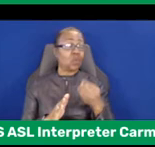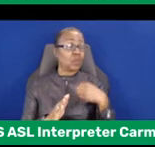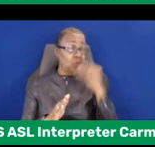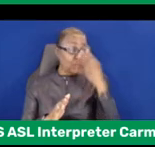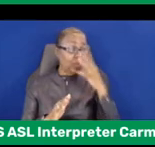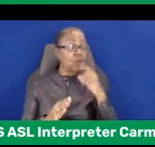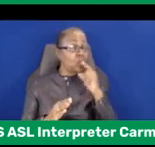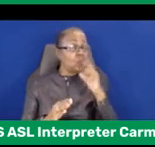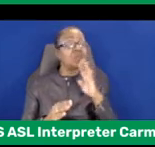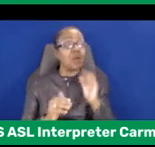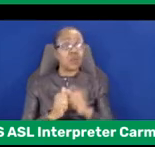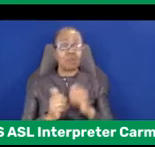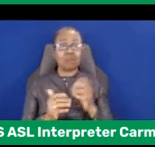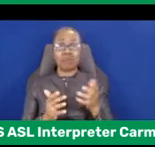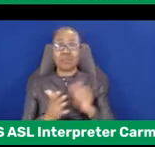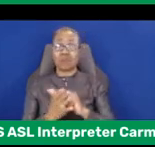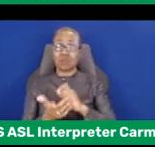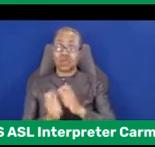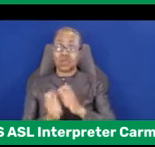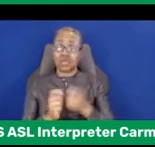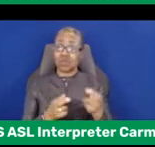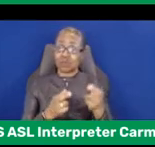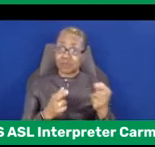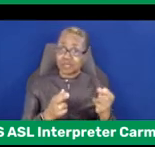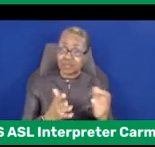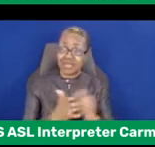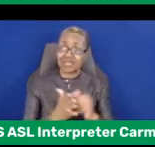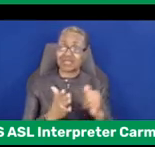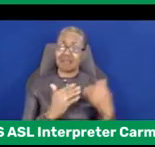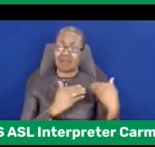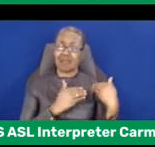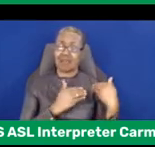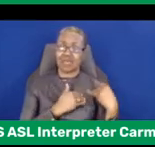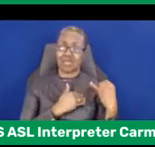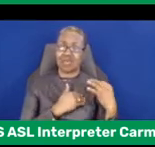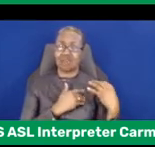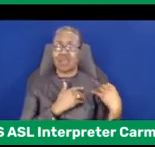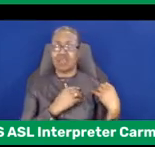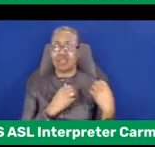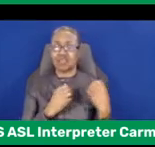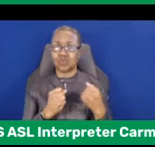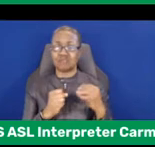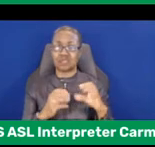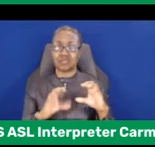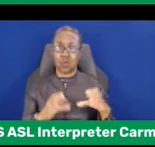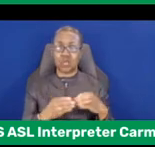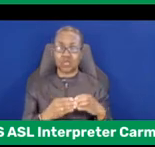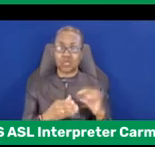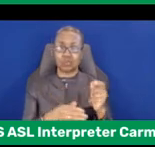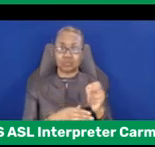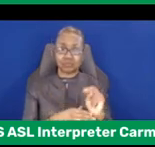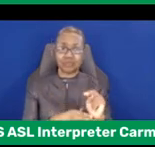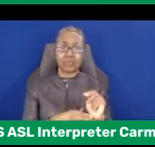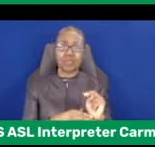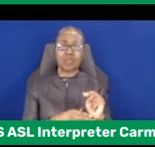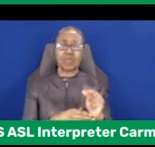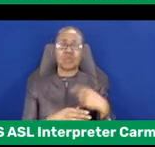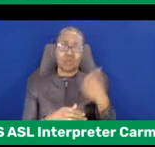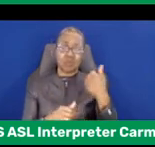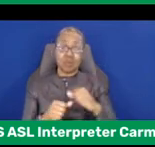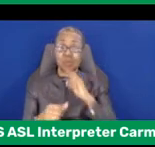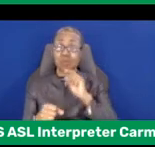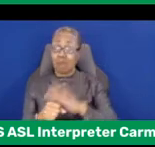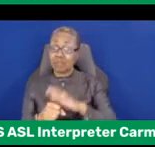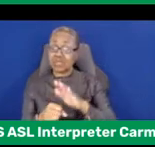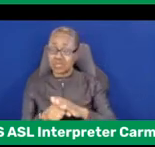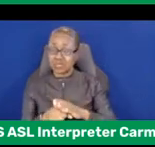of the recommendations, but I say that because the accountability is strong in this coalition. Like we remember the promises, we